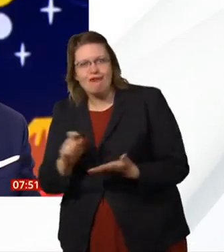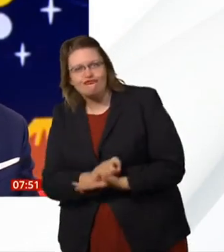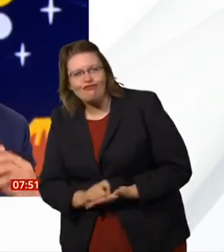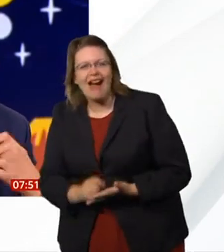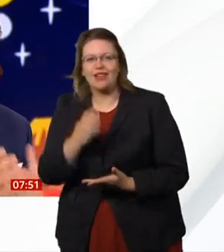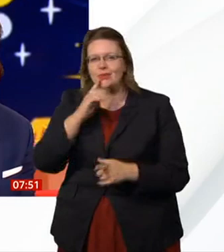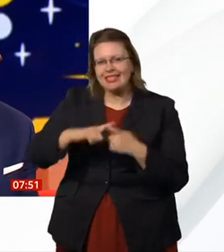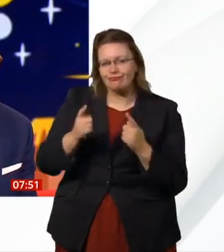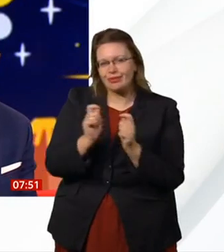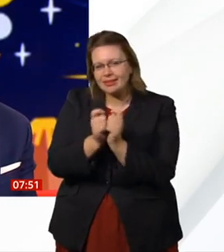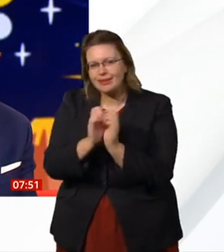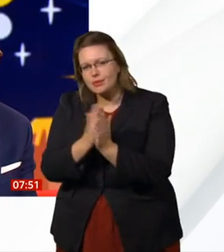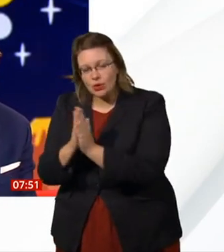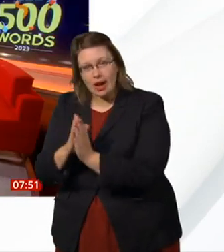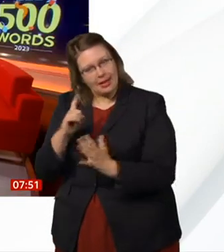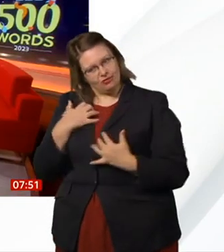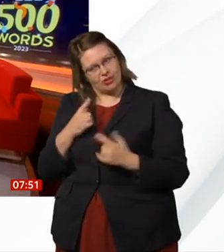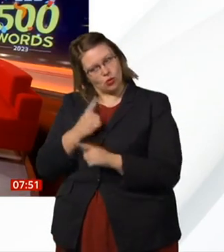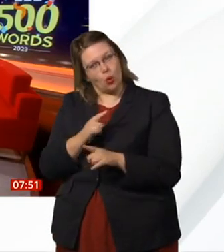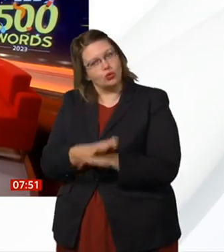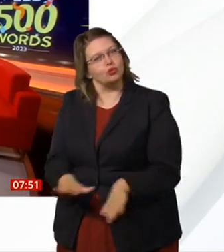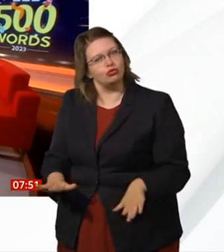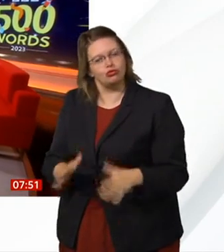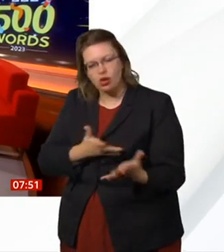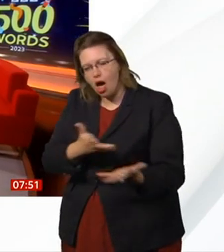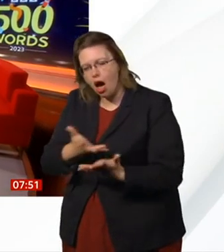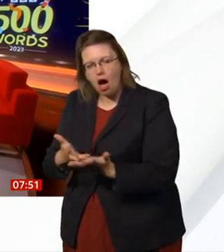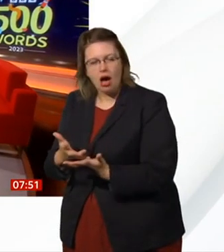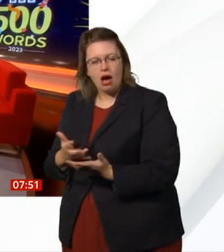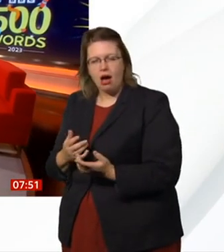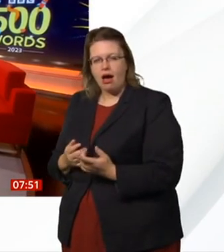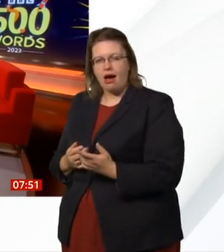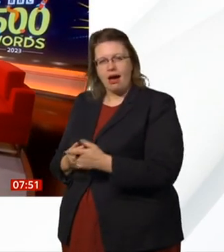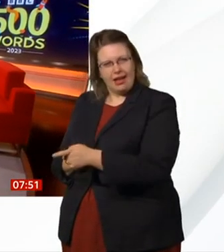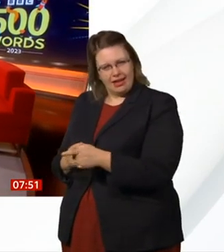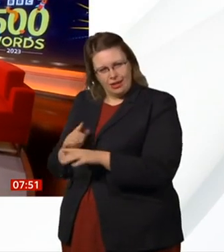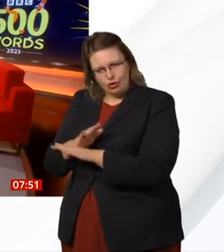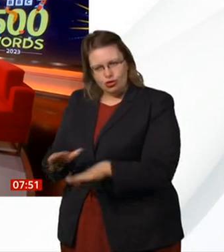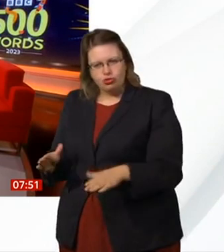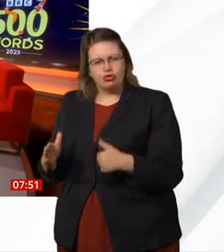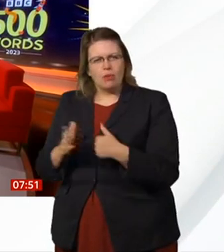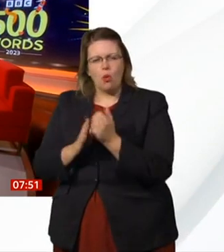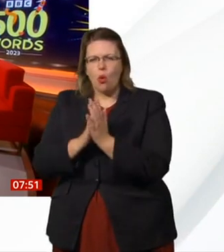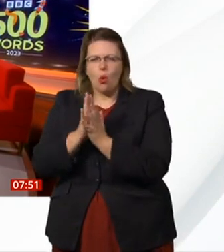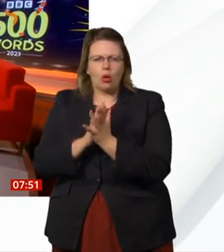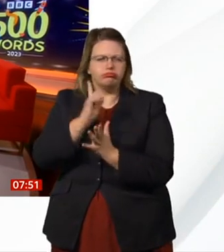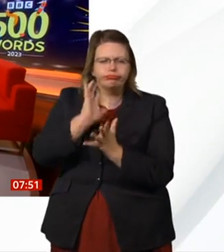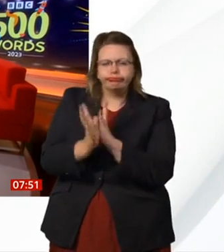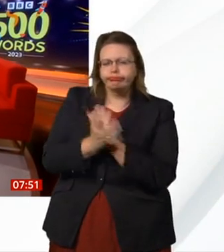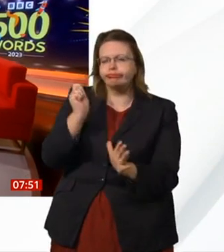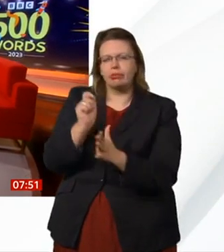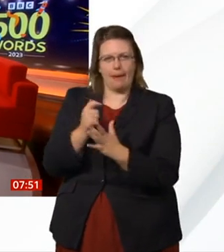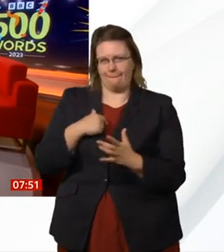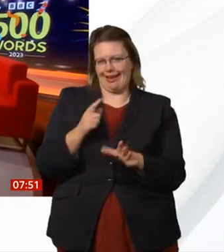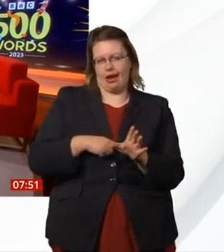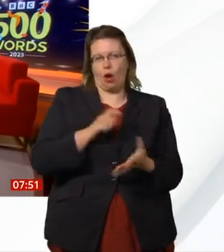fun. And yet what struck me talking to the kids is that they have a... No, we were saying this morning, a much more sort of technical approach to writing than maybe we